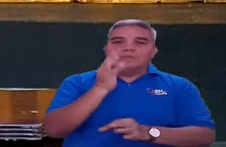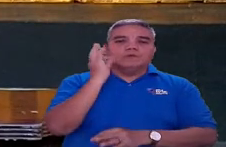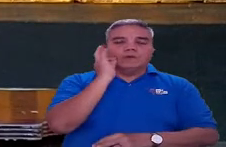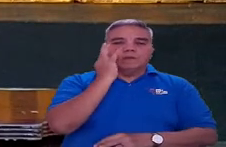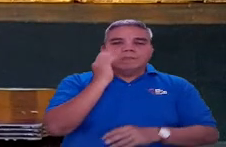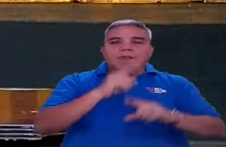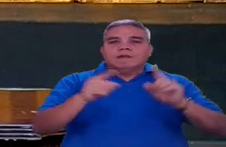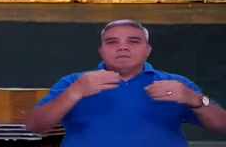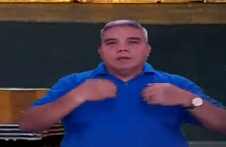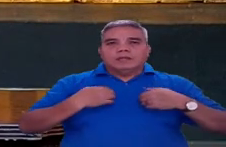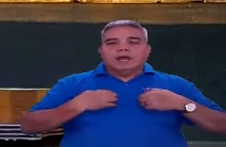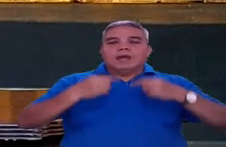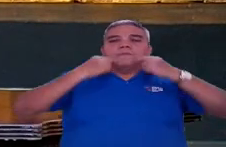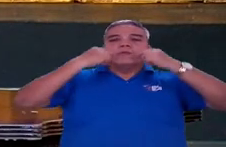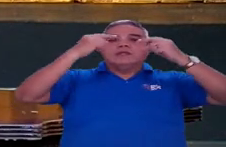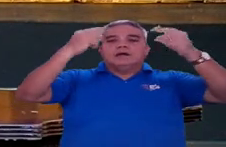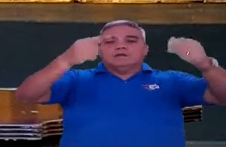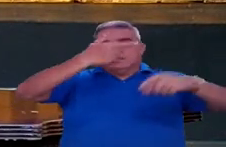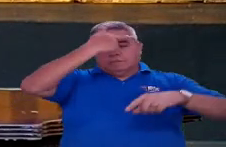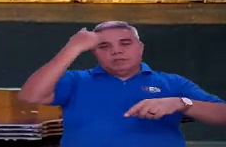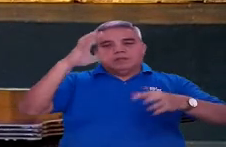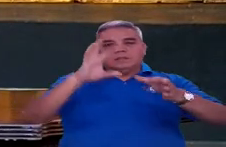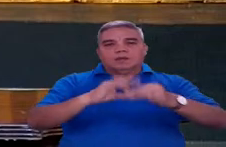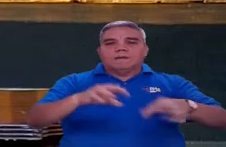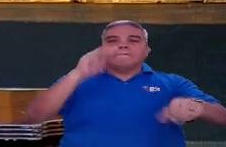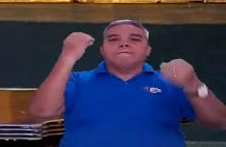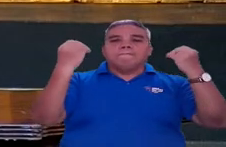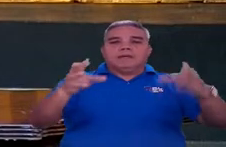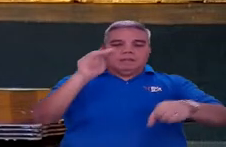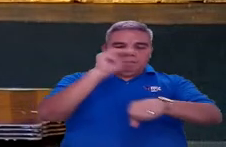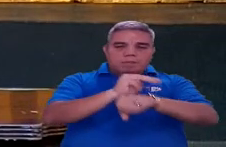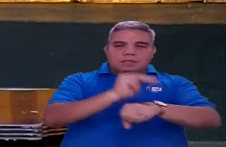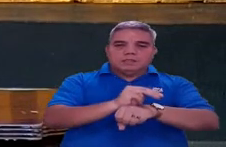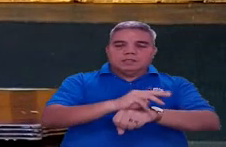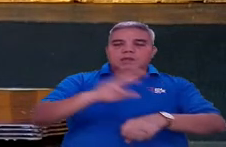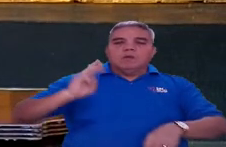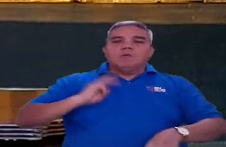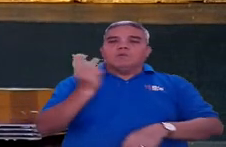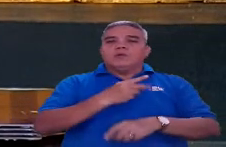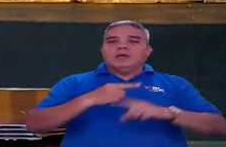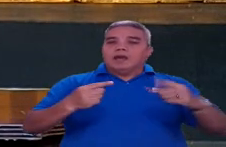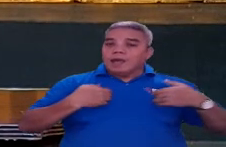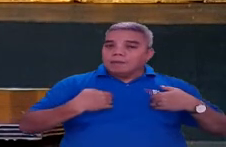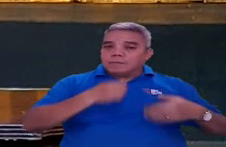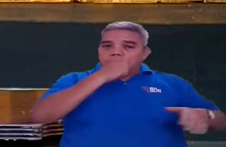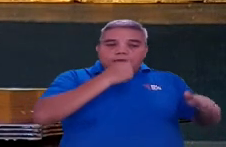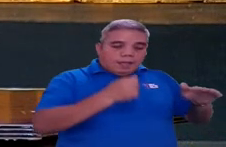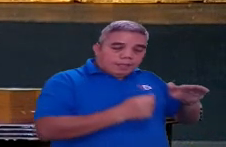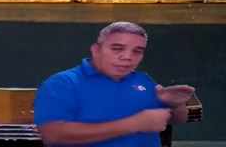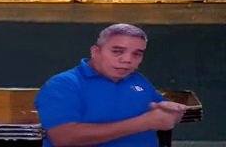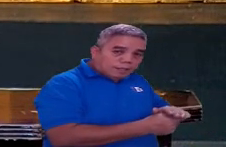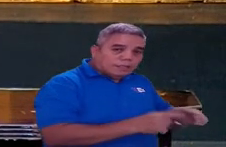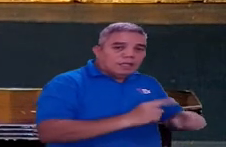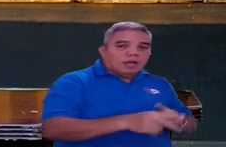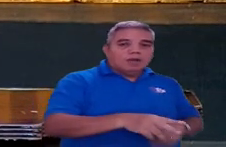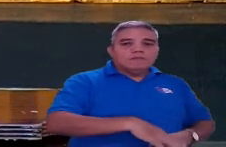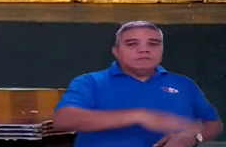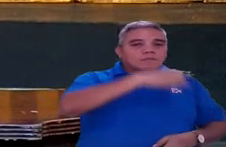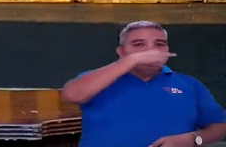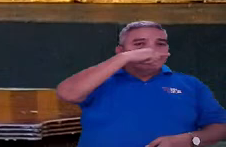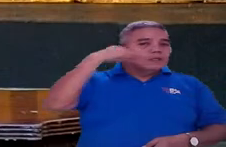two. But have renounced, because of this ministry, we have renounced the hidden things of